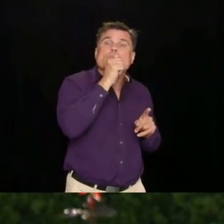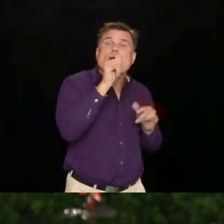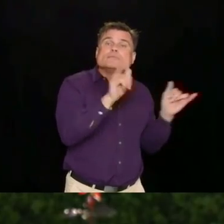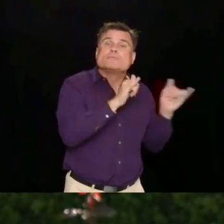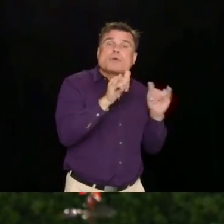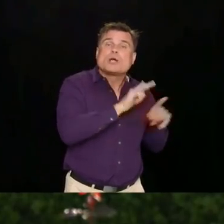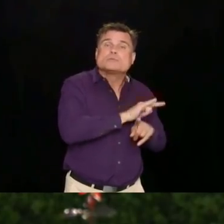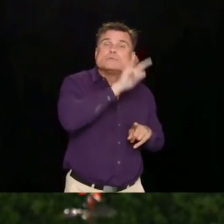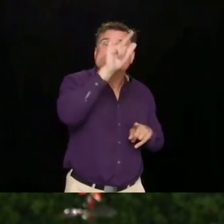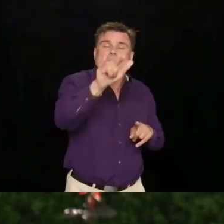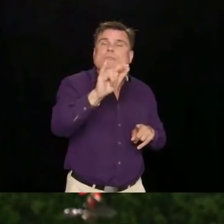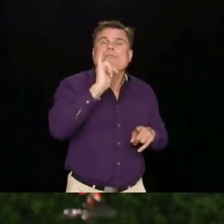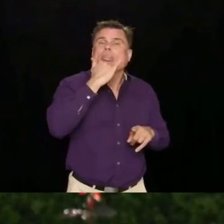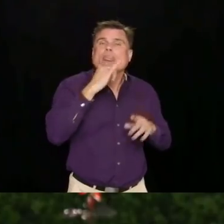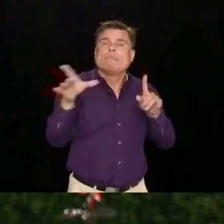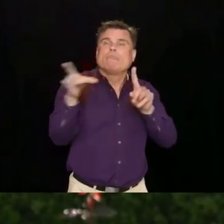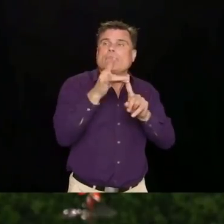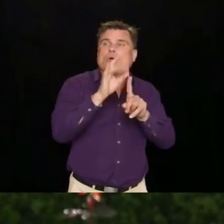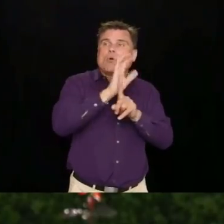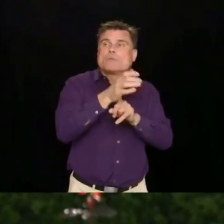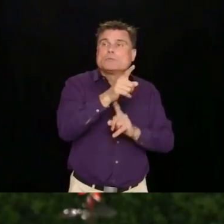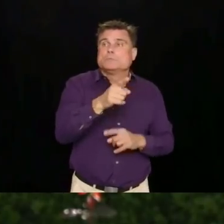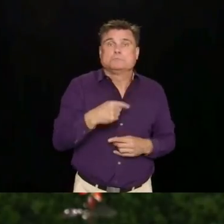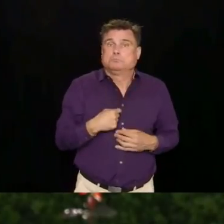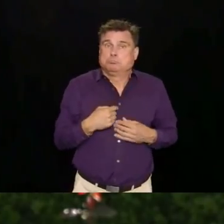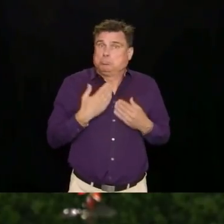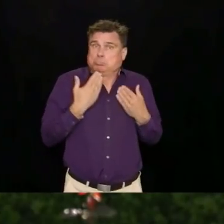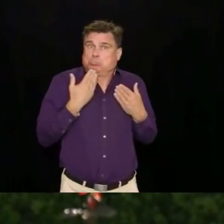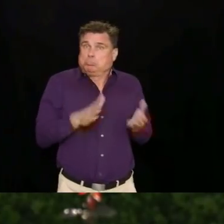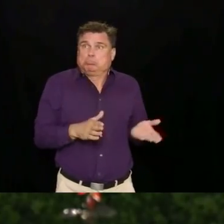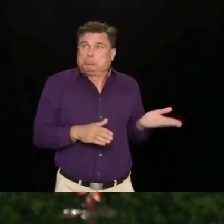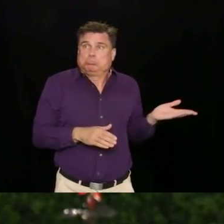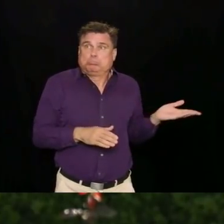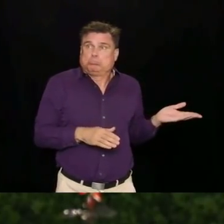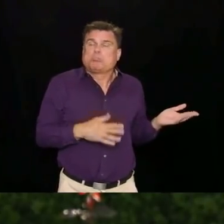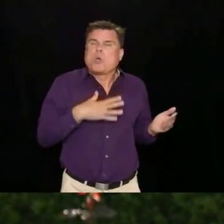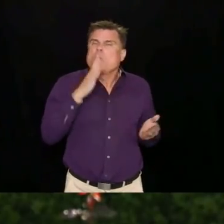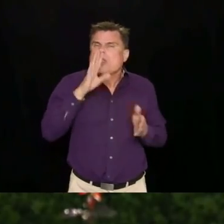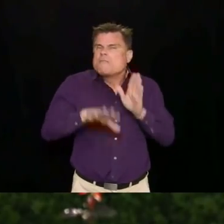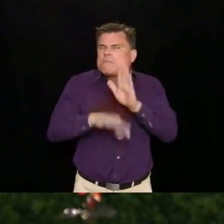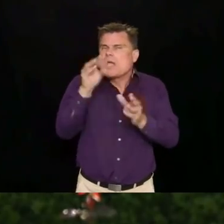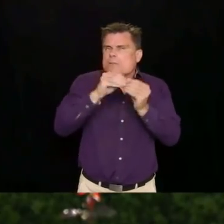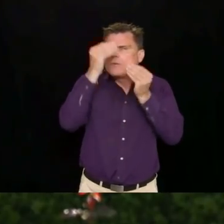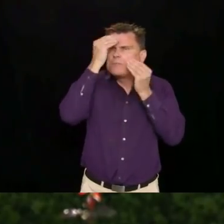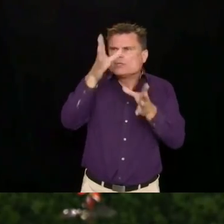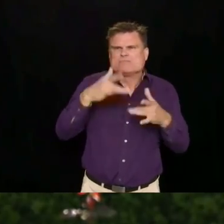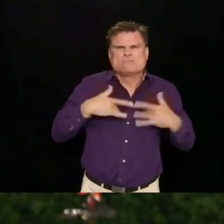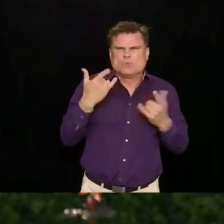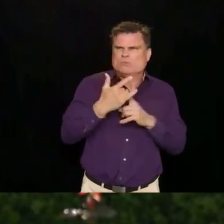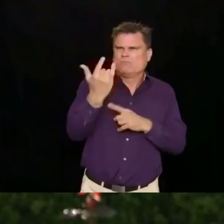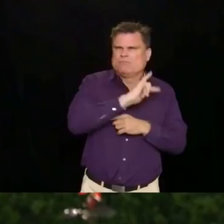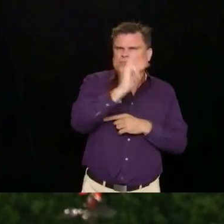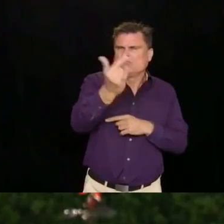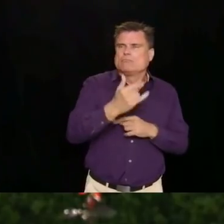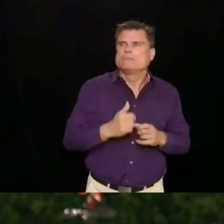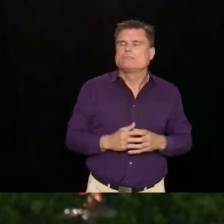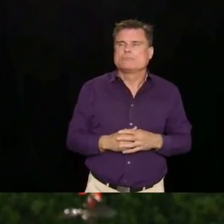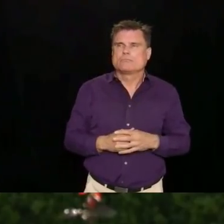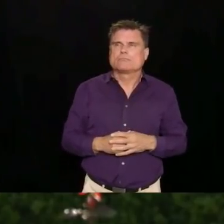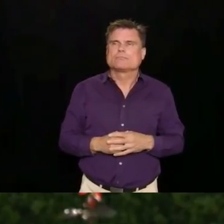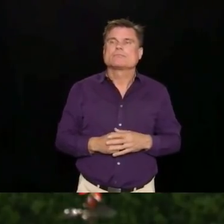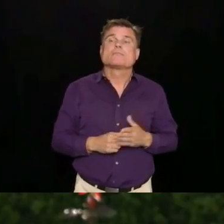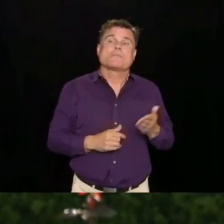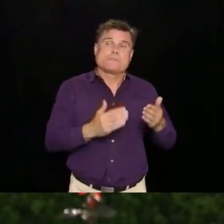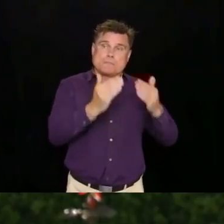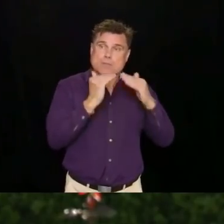I don't know, but I can get that information for you. Do you have a follow-up, Angela? Great, yes. I